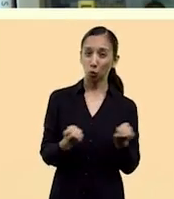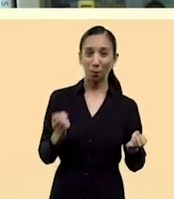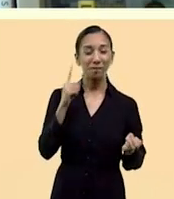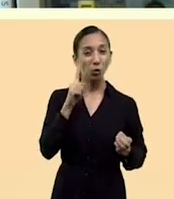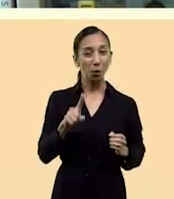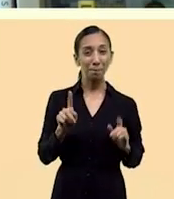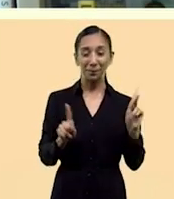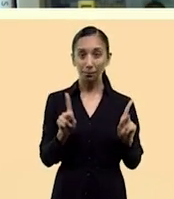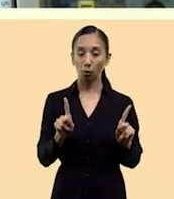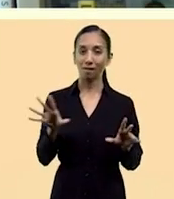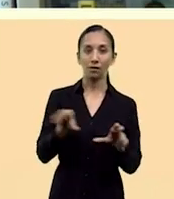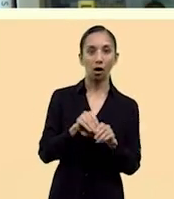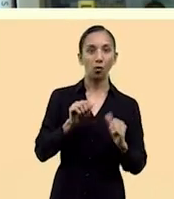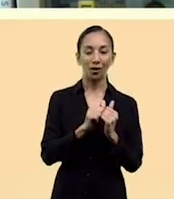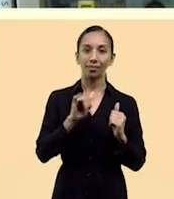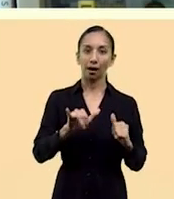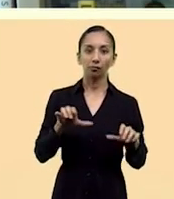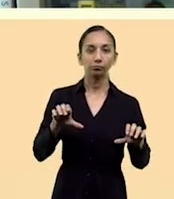involved in the relief efforts.